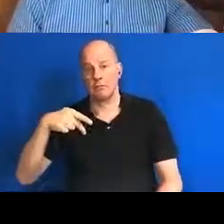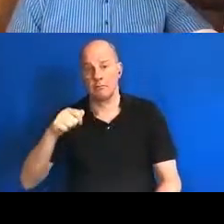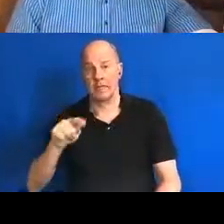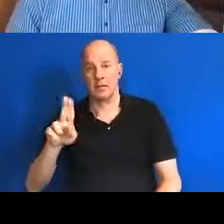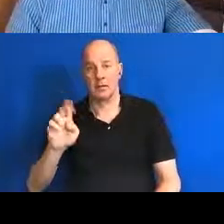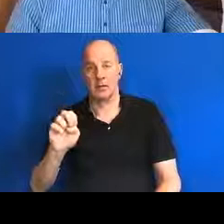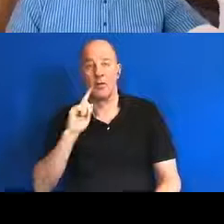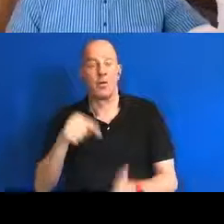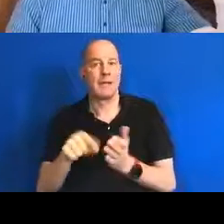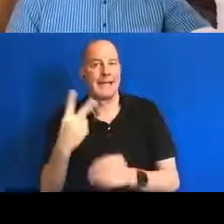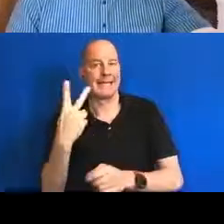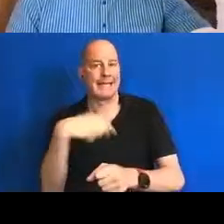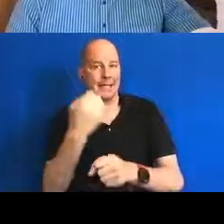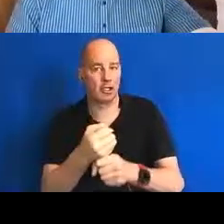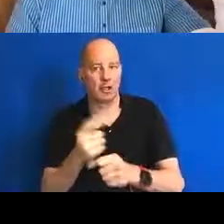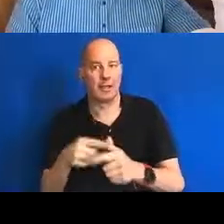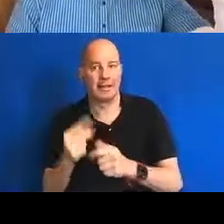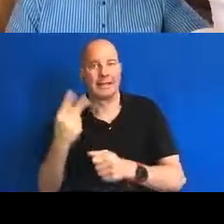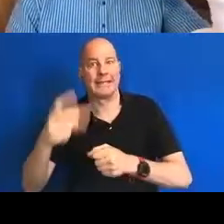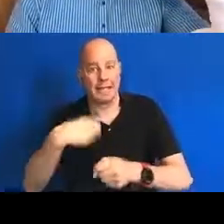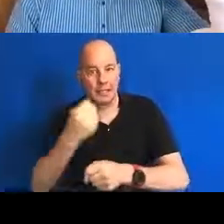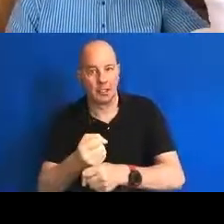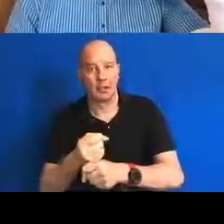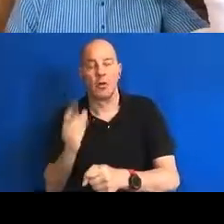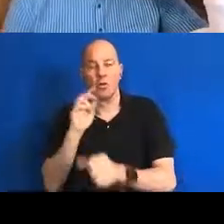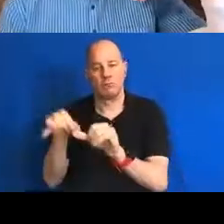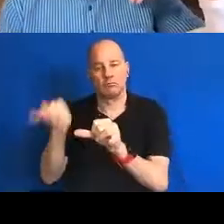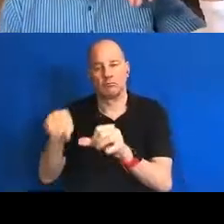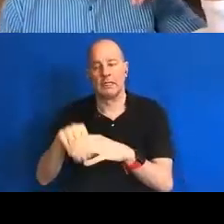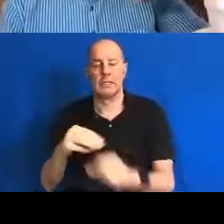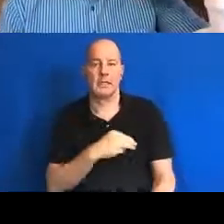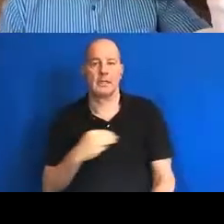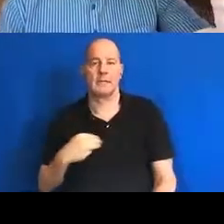second year's retained patronage is going to stay in her member capital account.